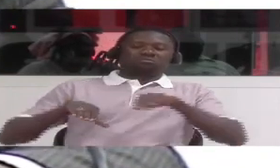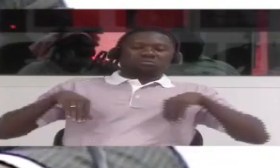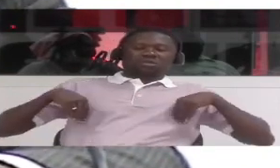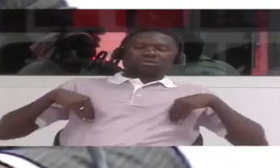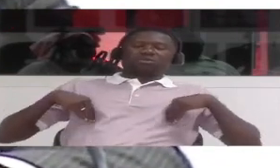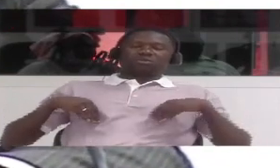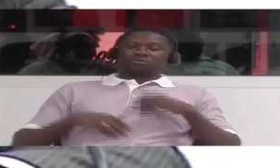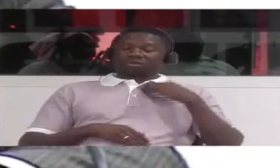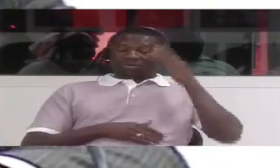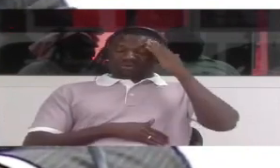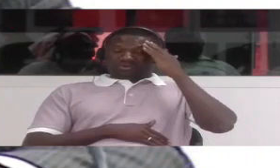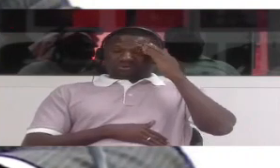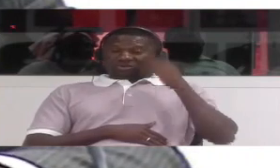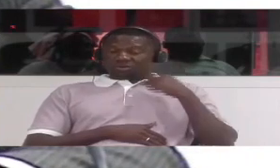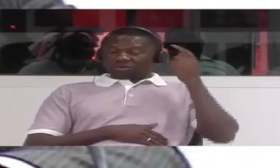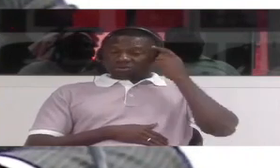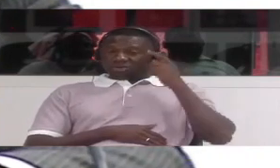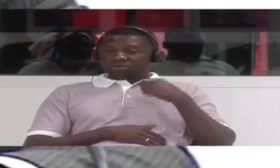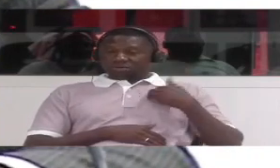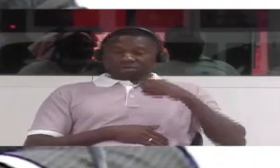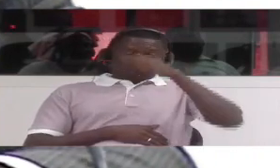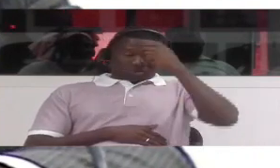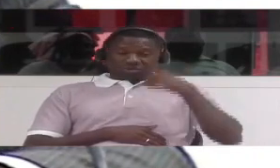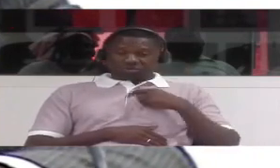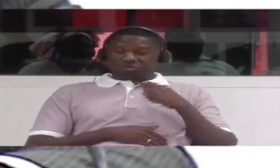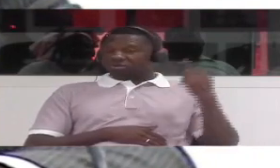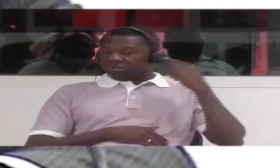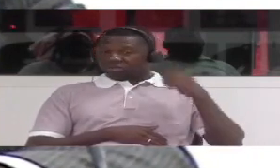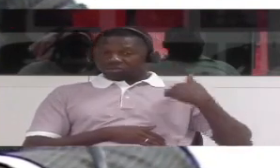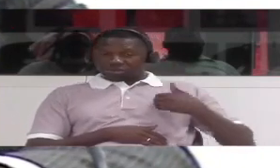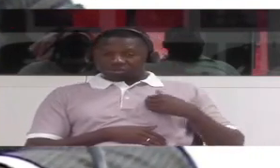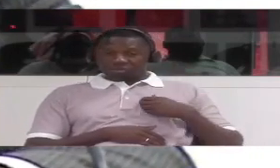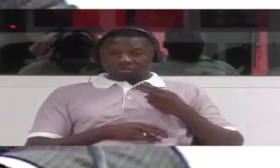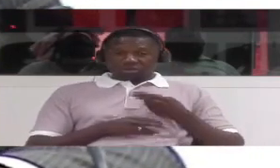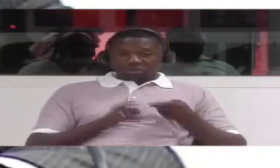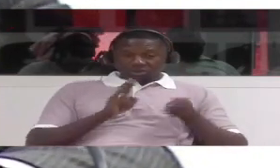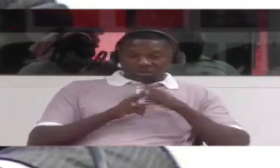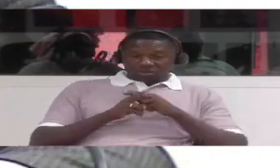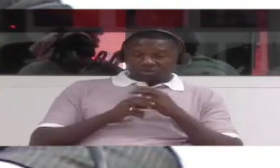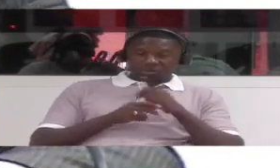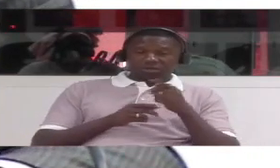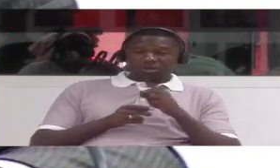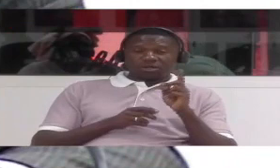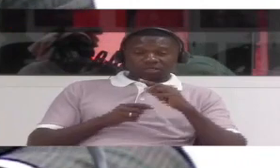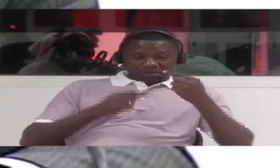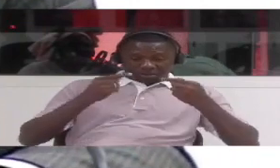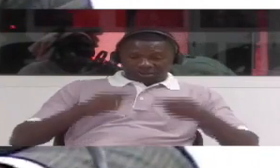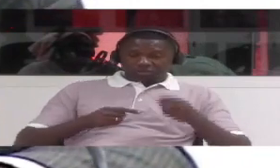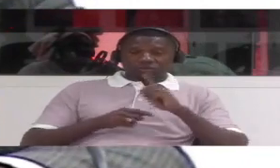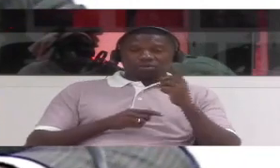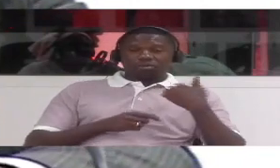people, I listen to people. My job is to listen to people, read the reporters, analyze what they've got, what the people tell them. And